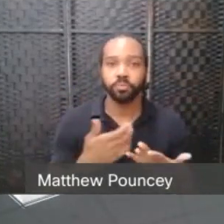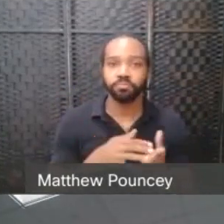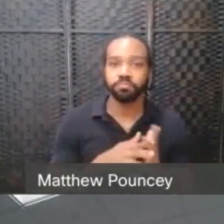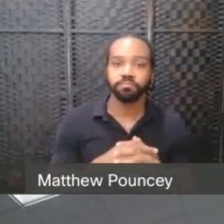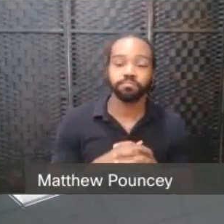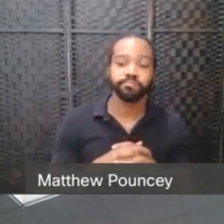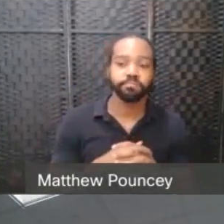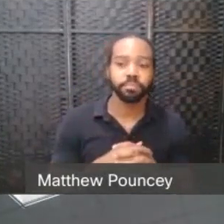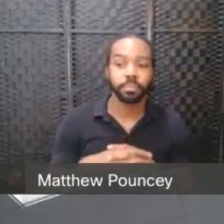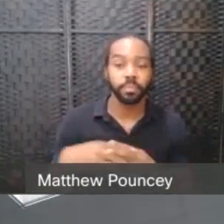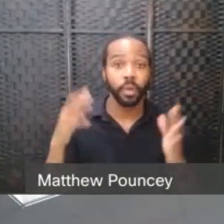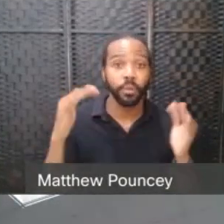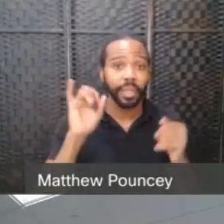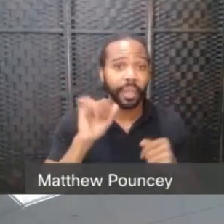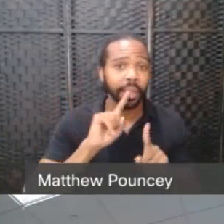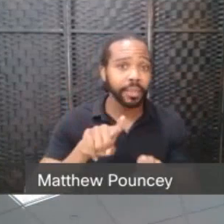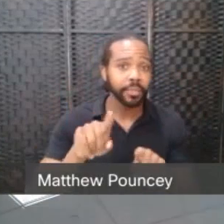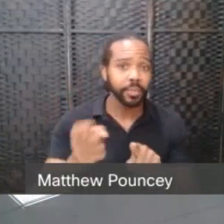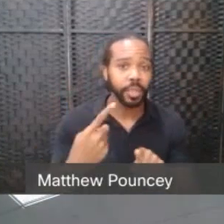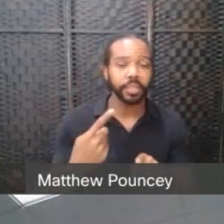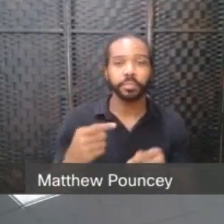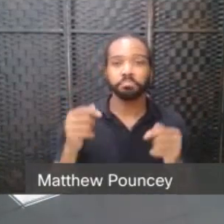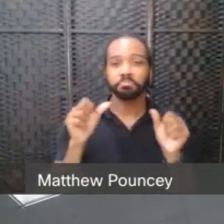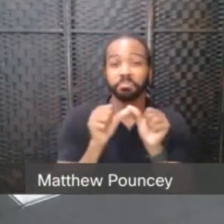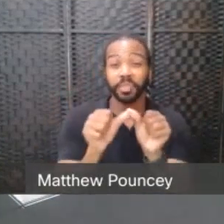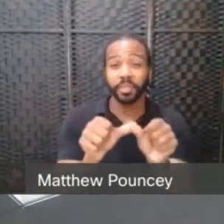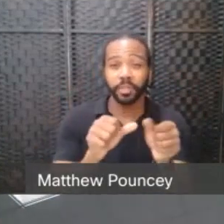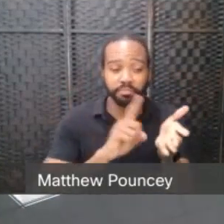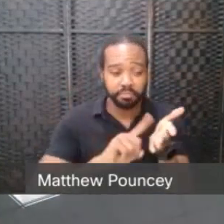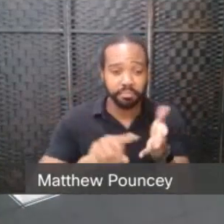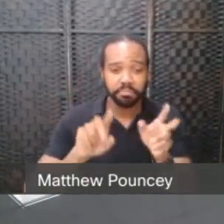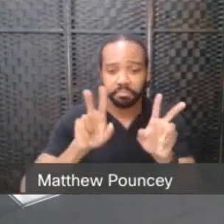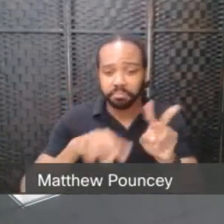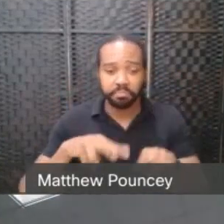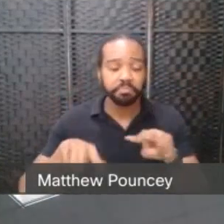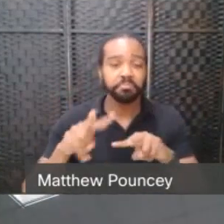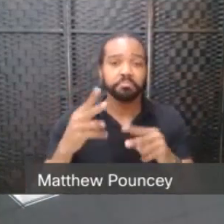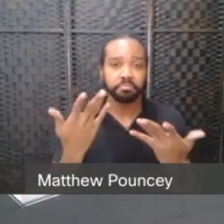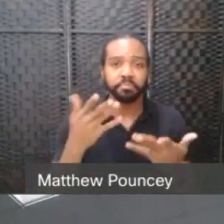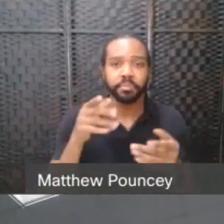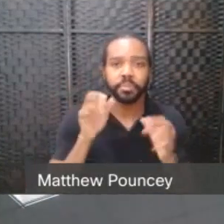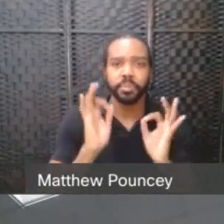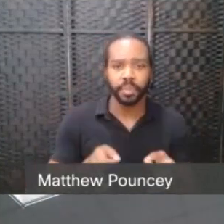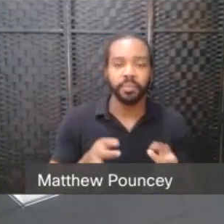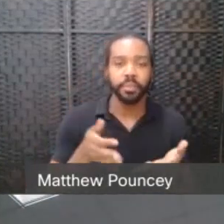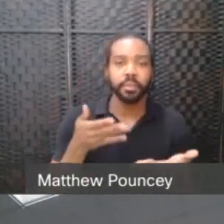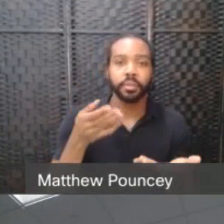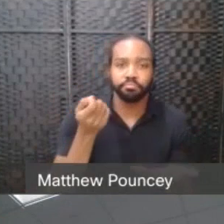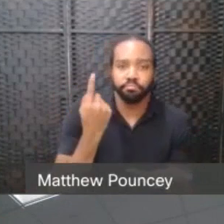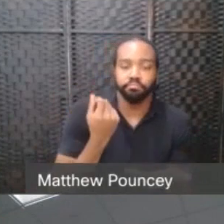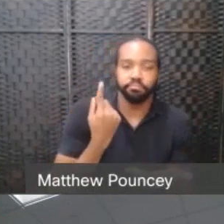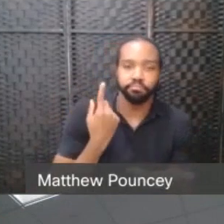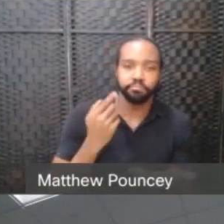I hope that answers that question. We're going to continue to evaluate, and we definitely